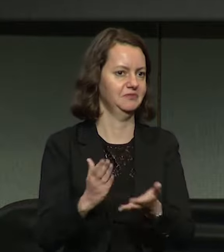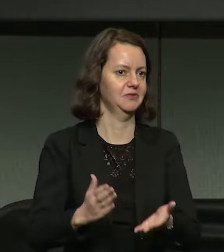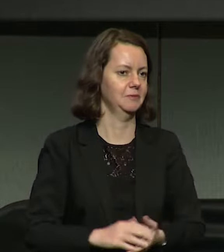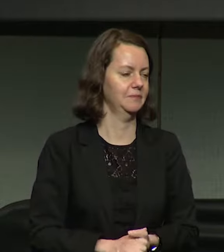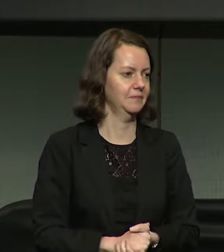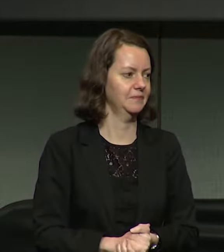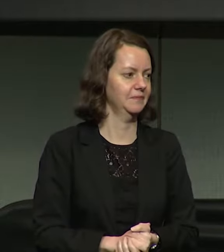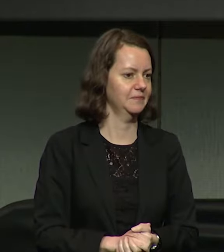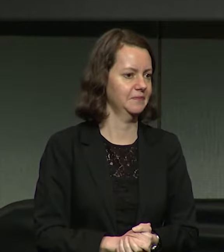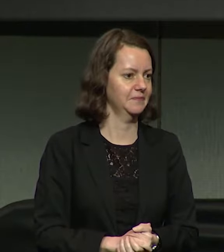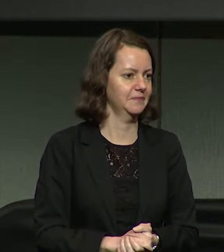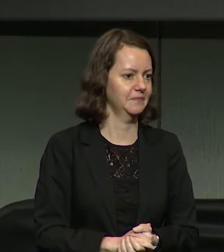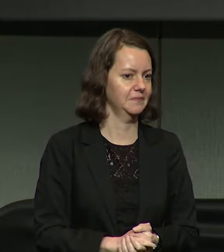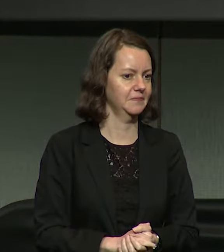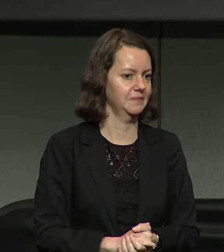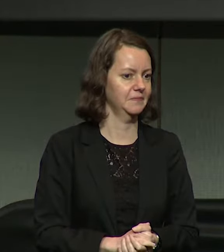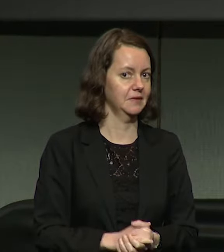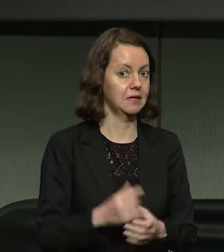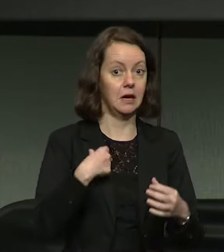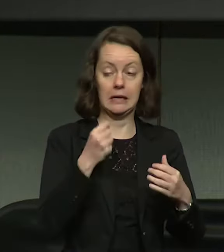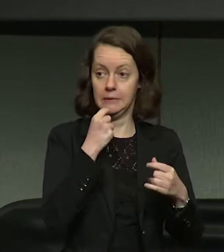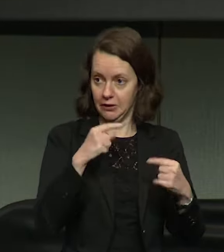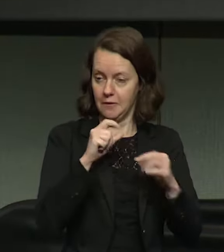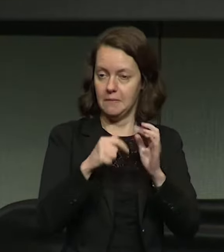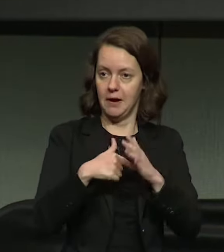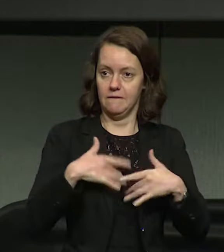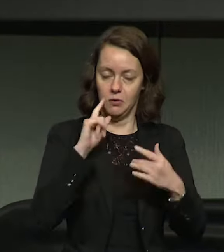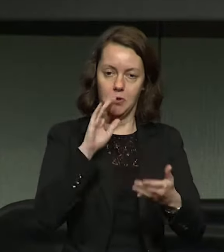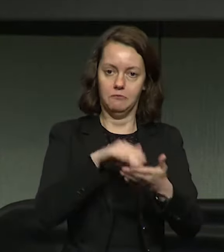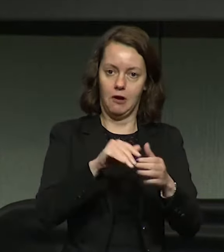I'm a little bit nervous because of that, but I'm sure we'll get there.